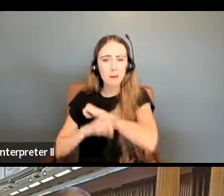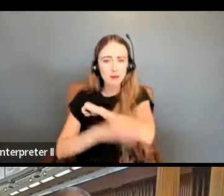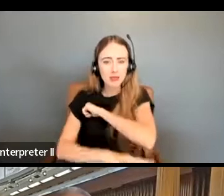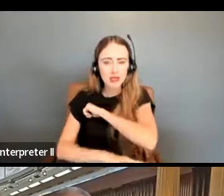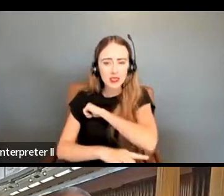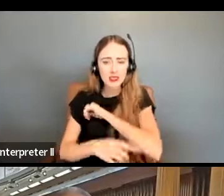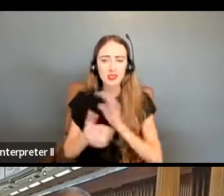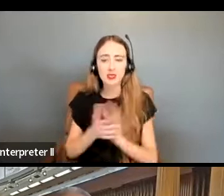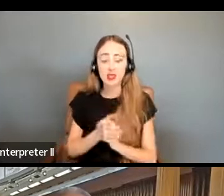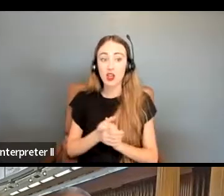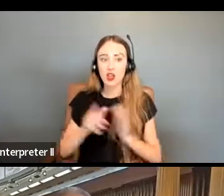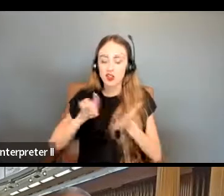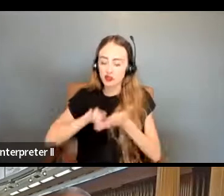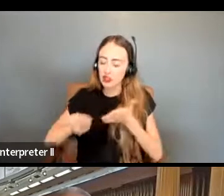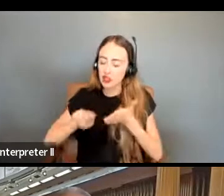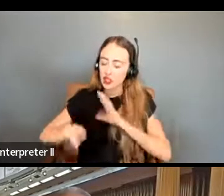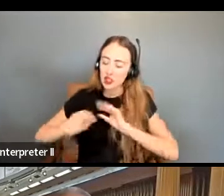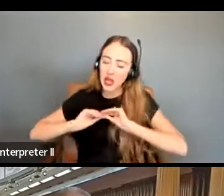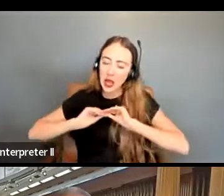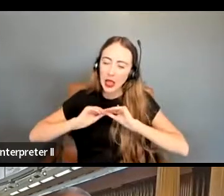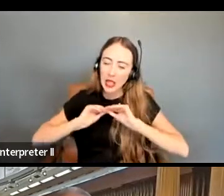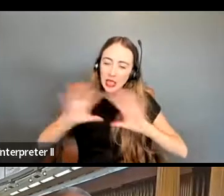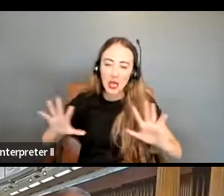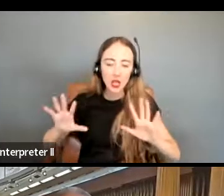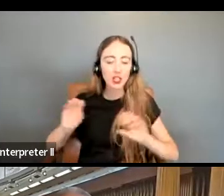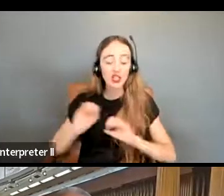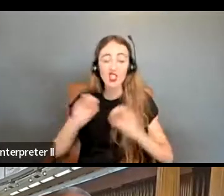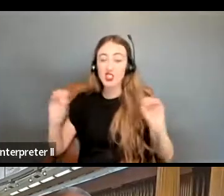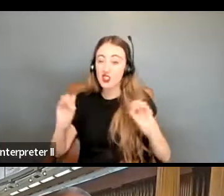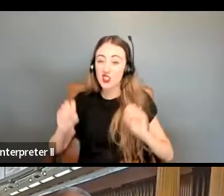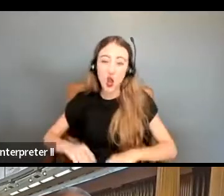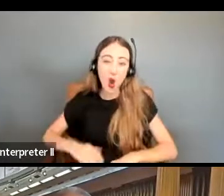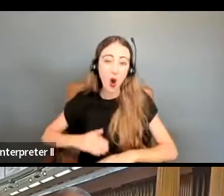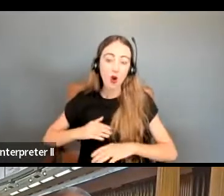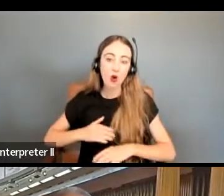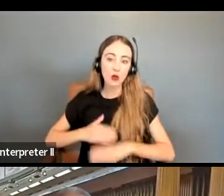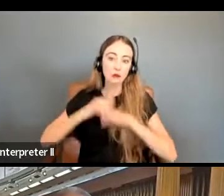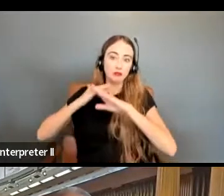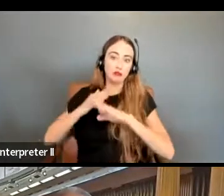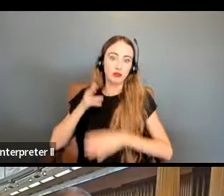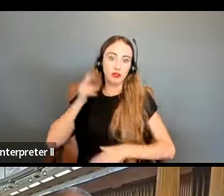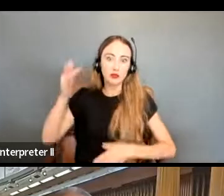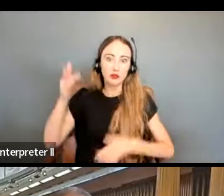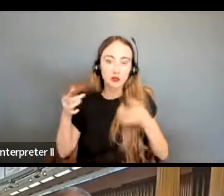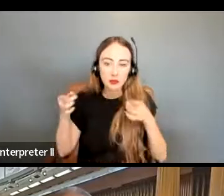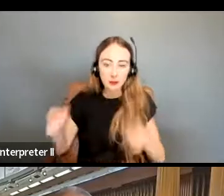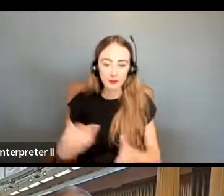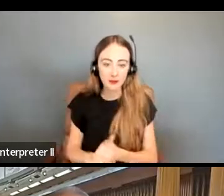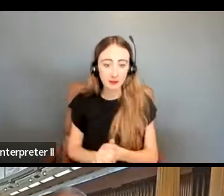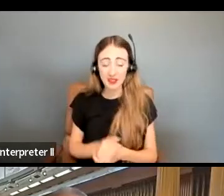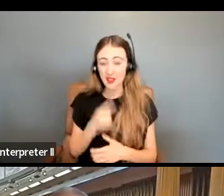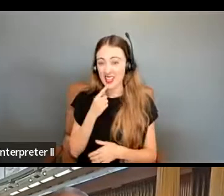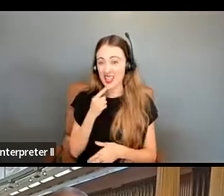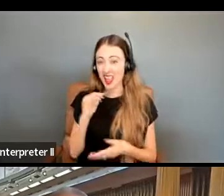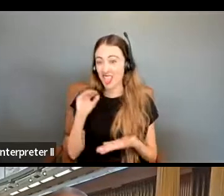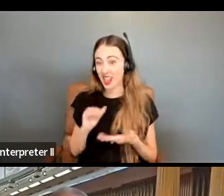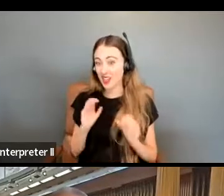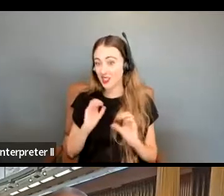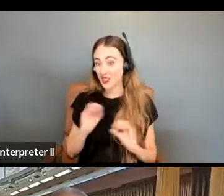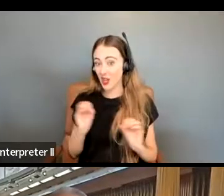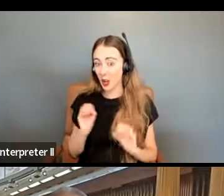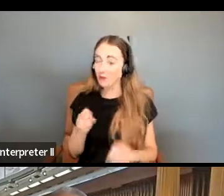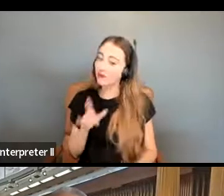is clear. Sentencing has little or no deterrent effect. In fact, when I say it has little or no, that's really